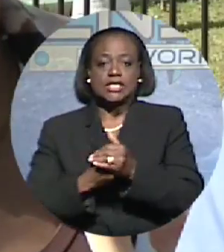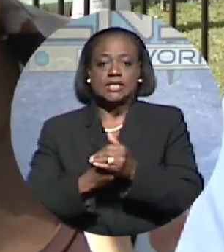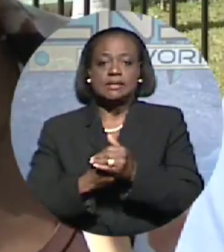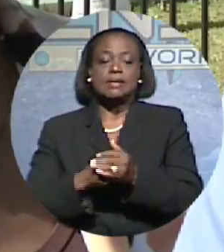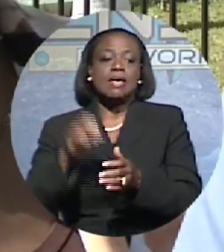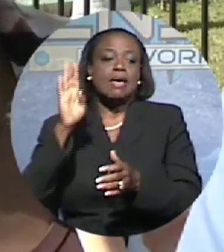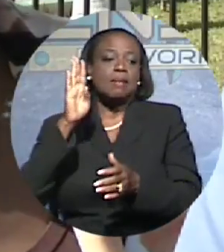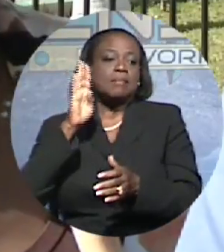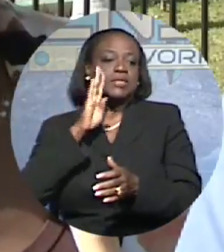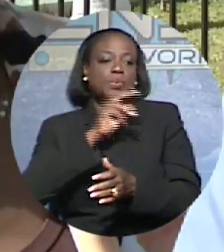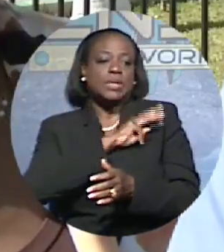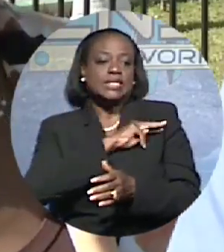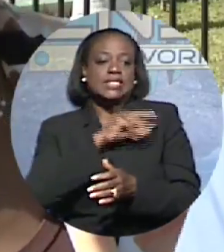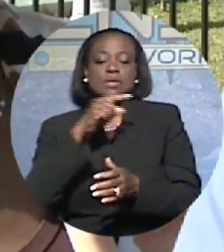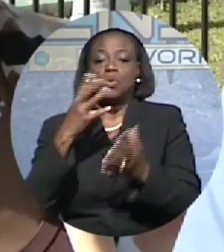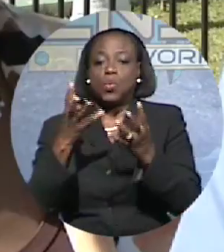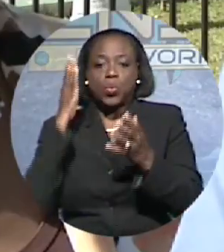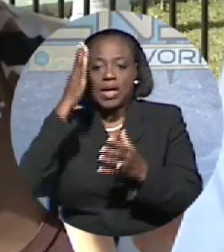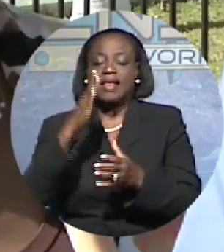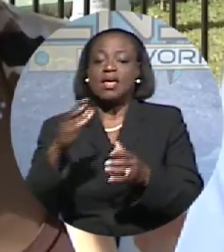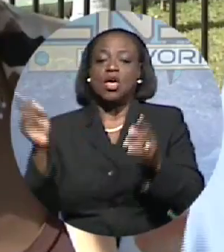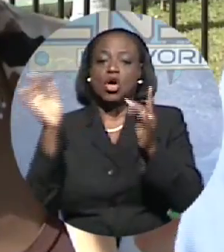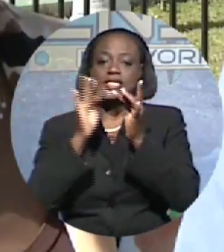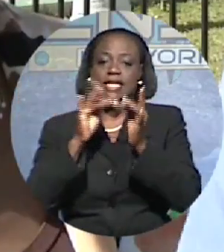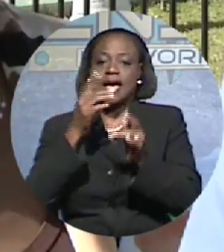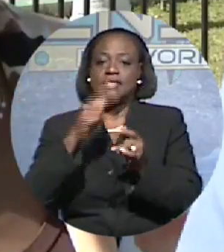president intends to contact the student's parent